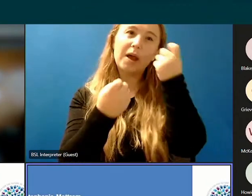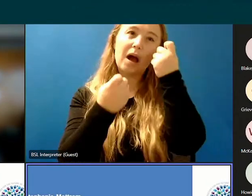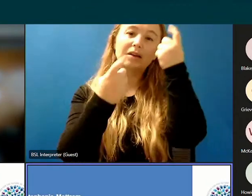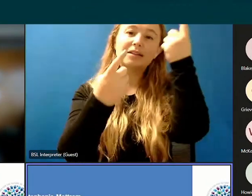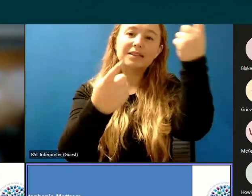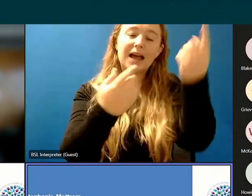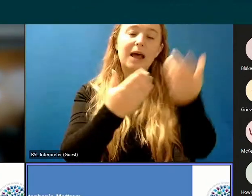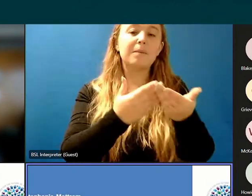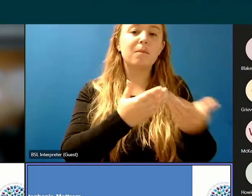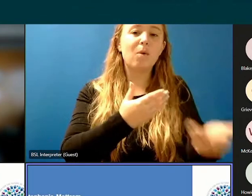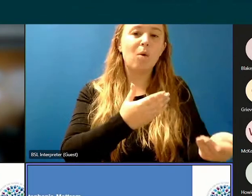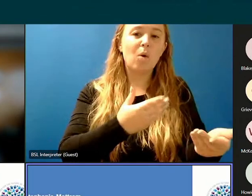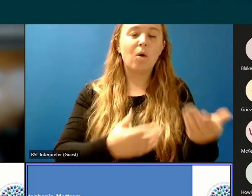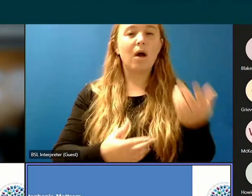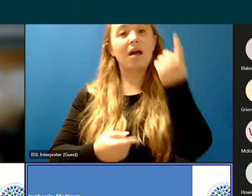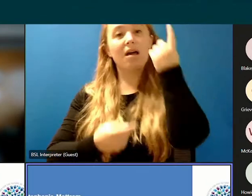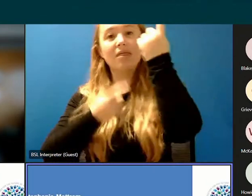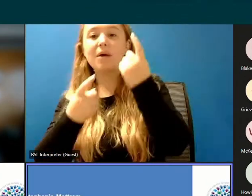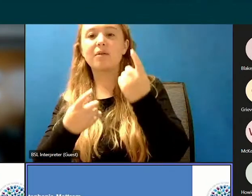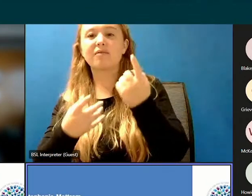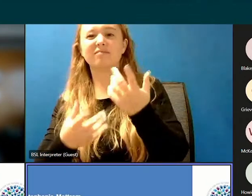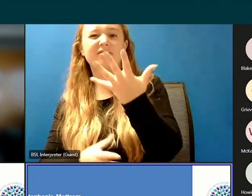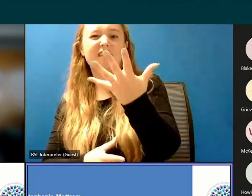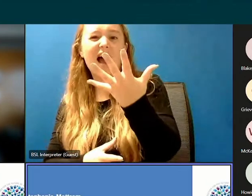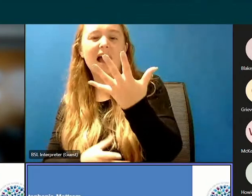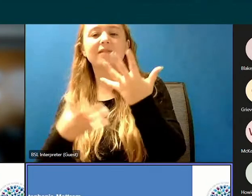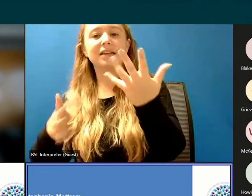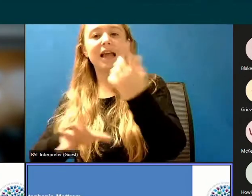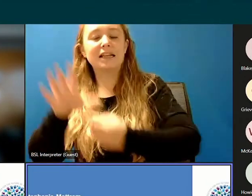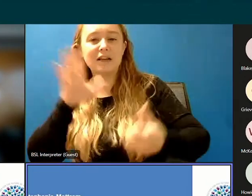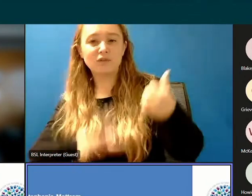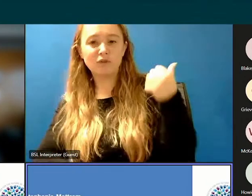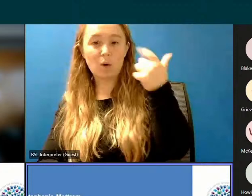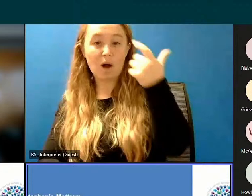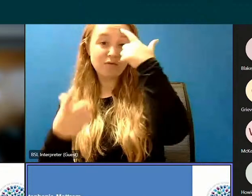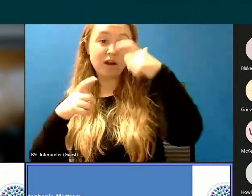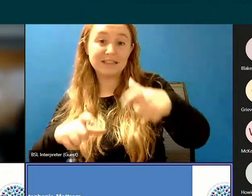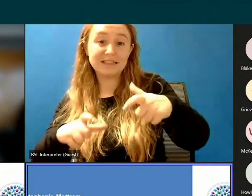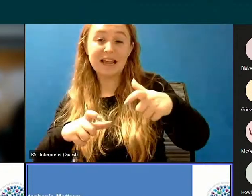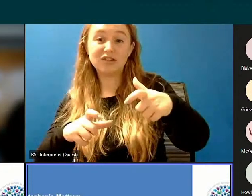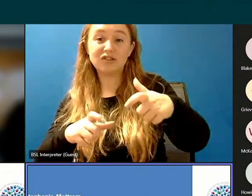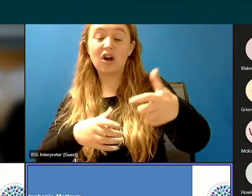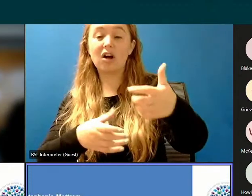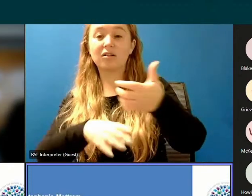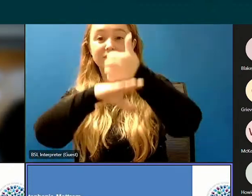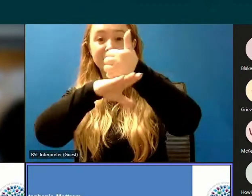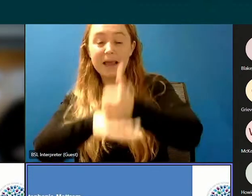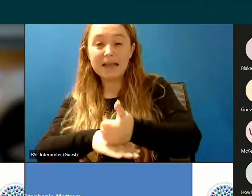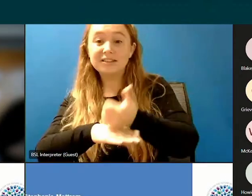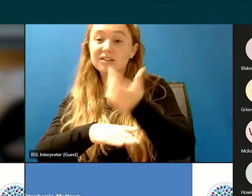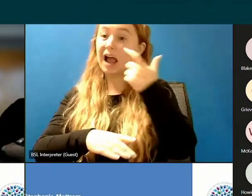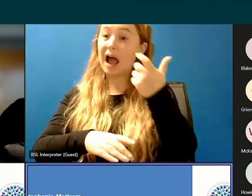ago, 10 years ago, when you went into a residential setting, you probably could make your own cup of tea. You probably could